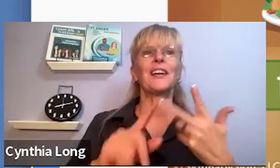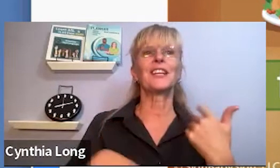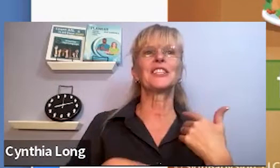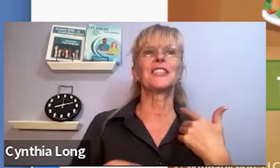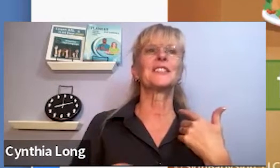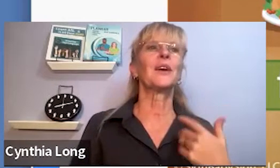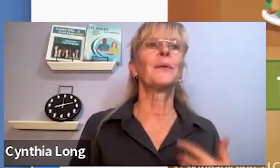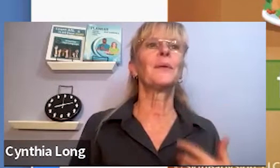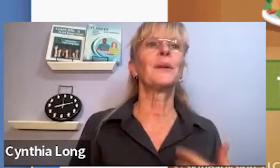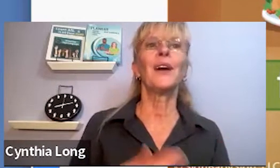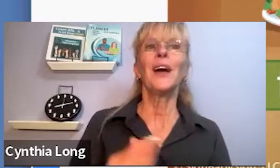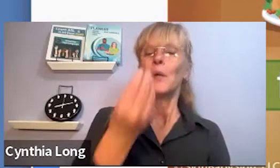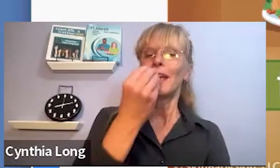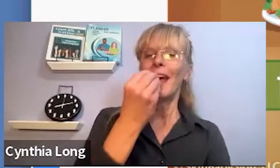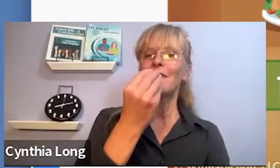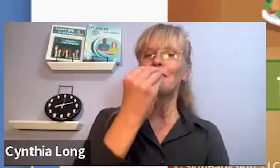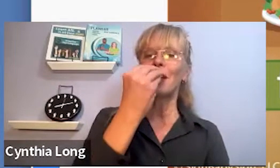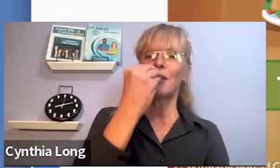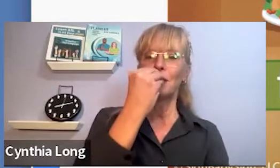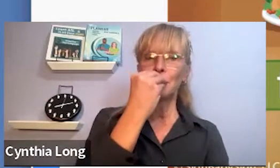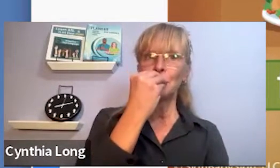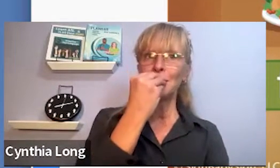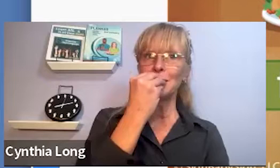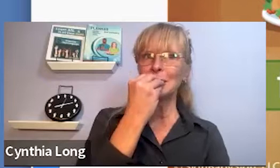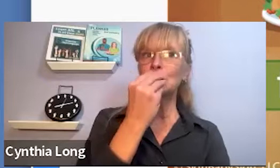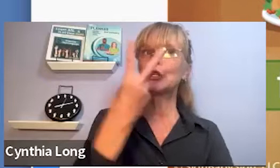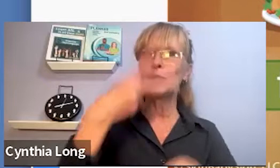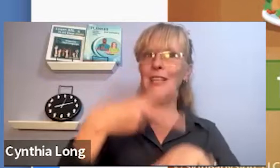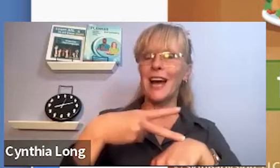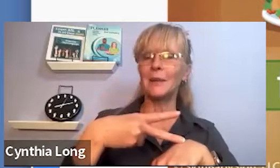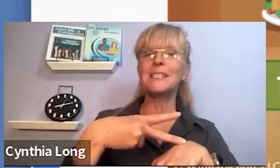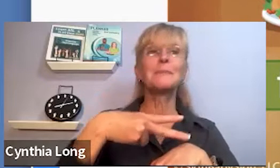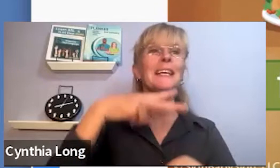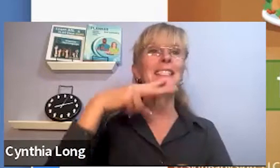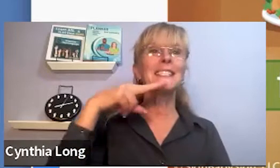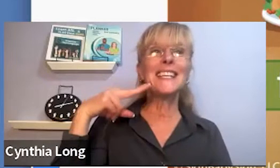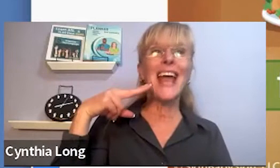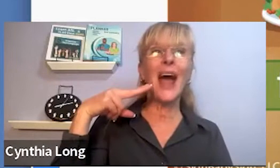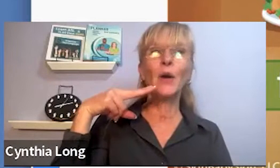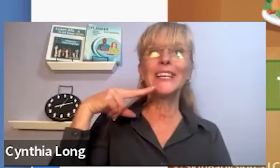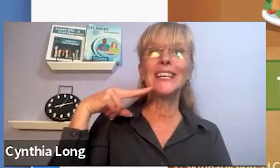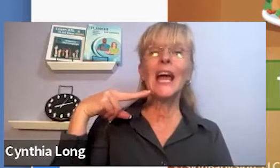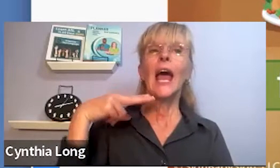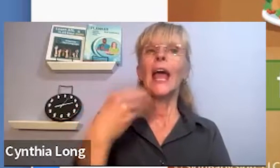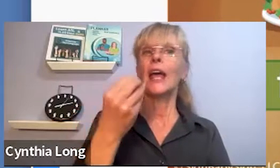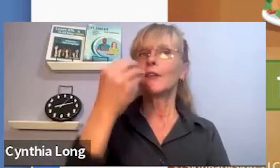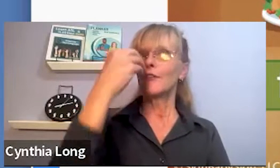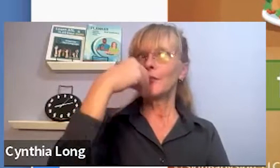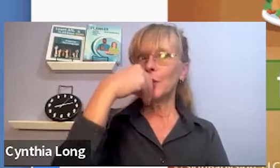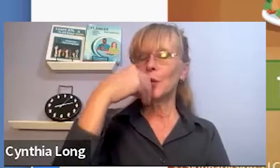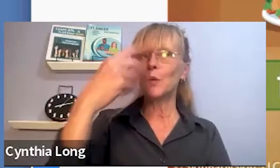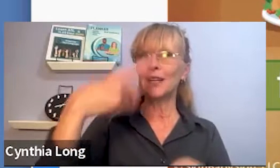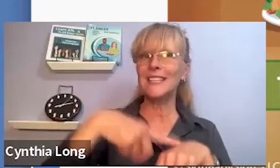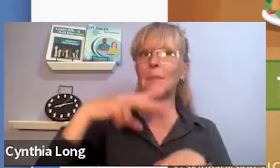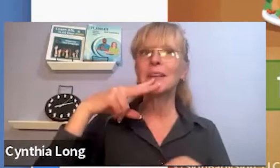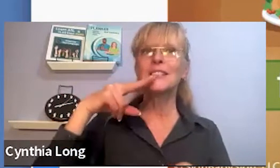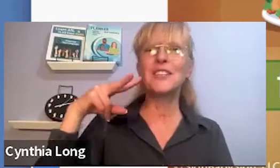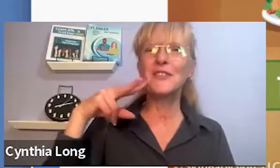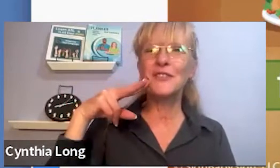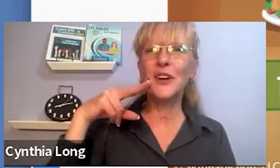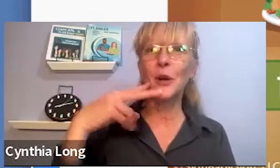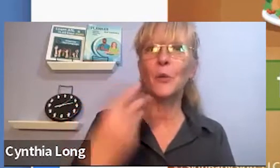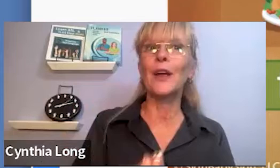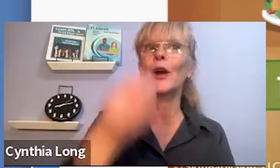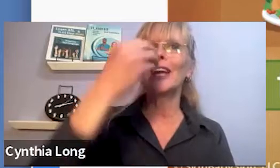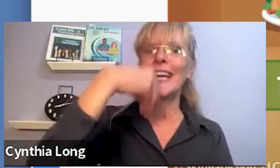third variation. So here we go. We have food 2 times because it's a noun, and food 1 time because